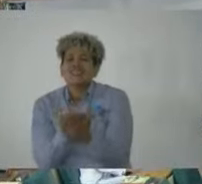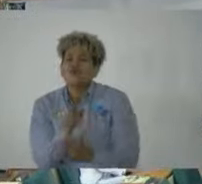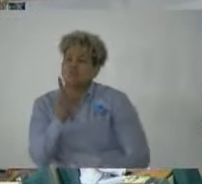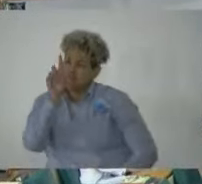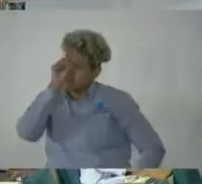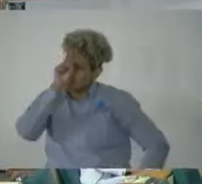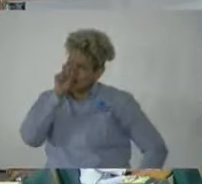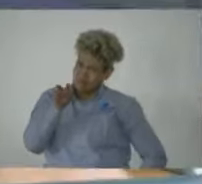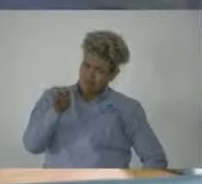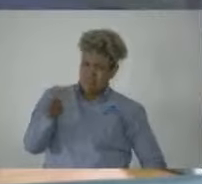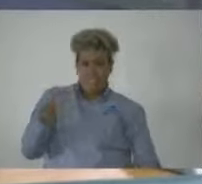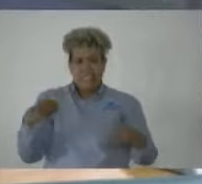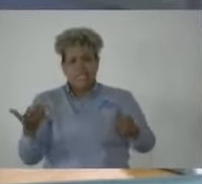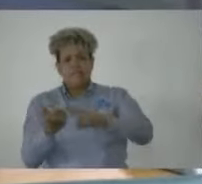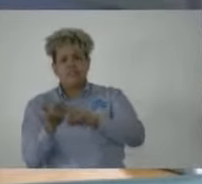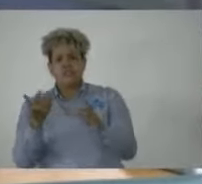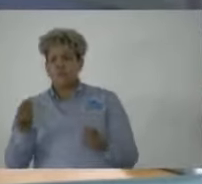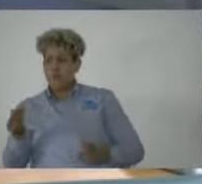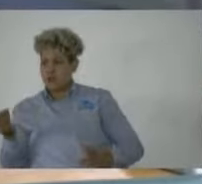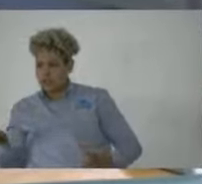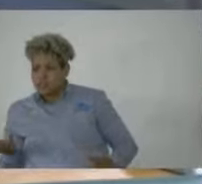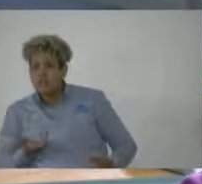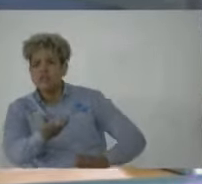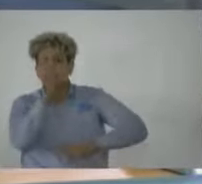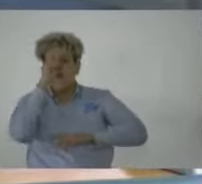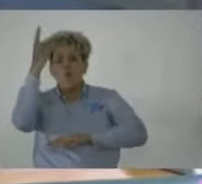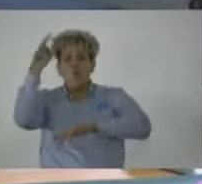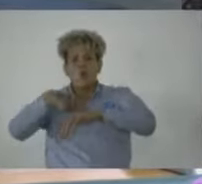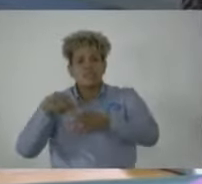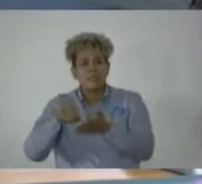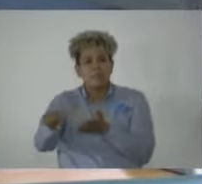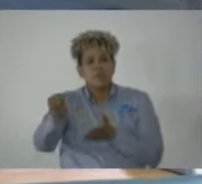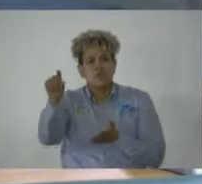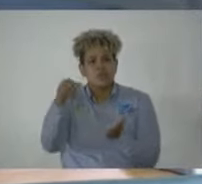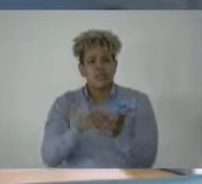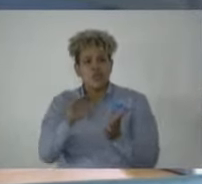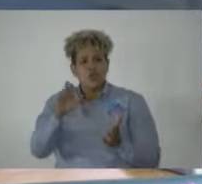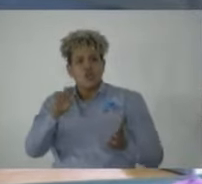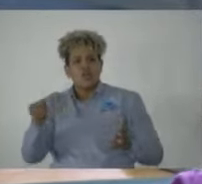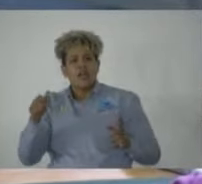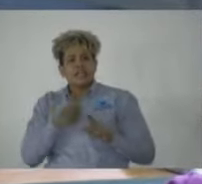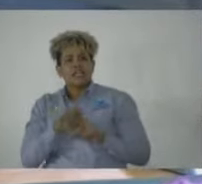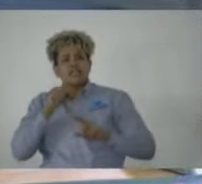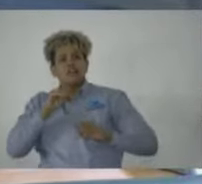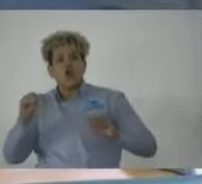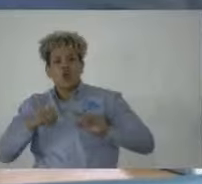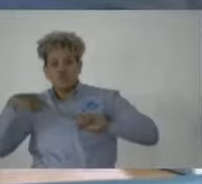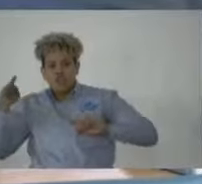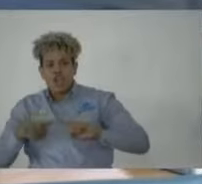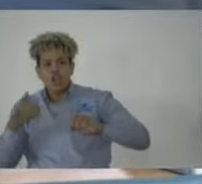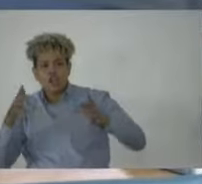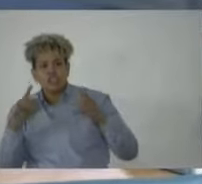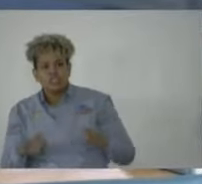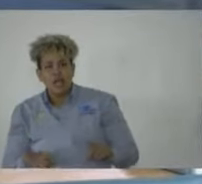questionable, given that the source of funding for the one-off reverse income tax credit is non-recurring.